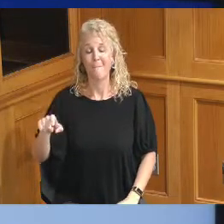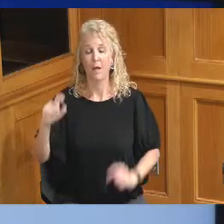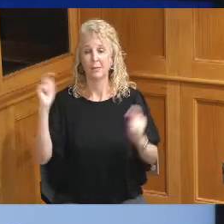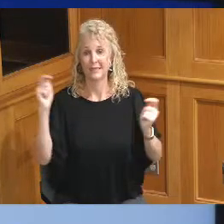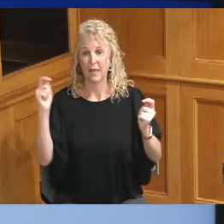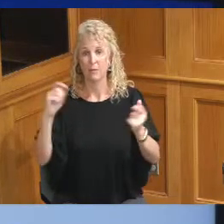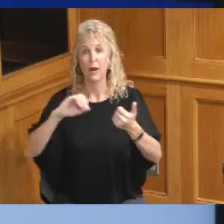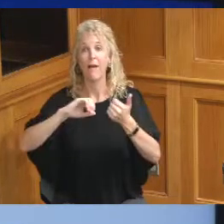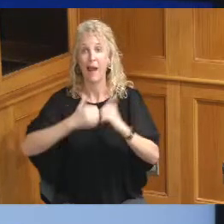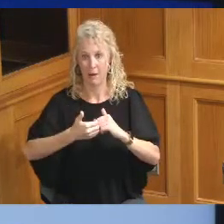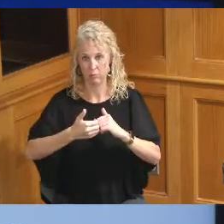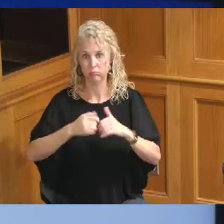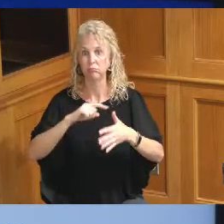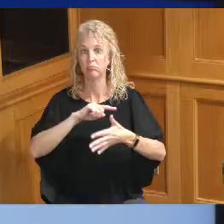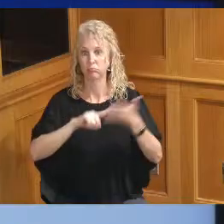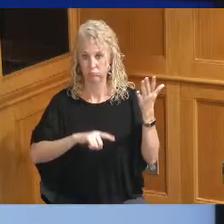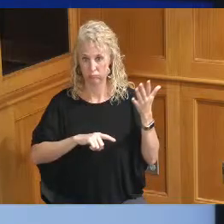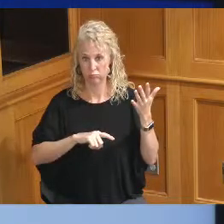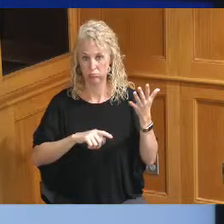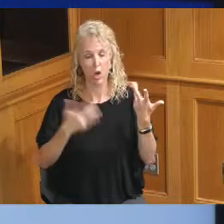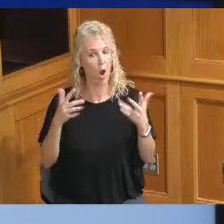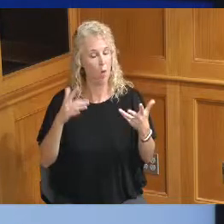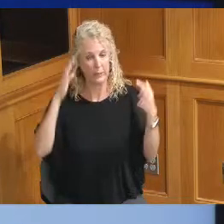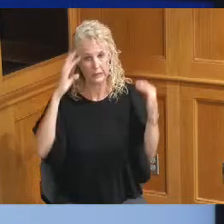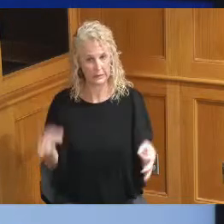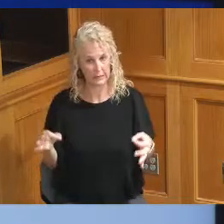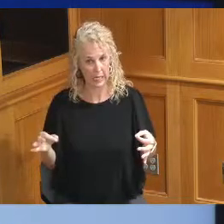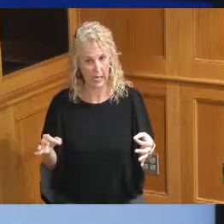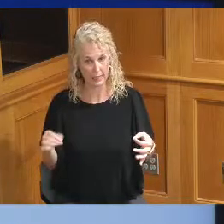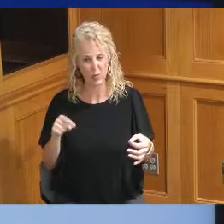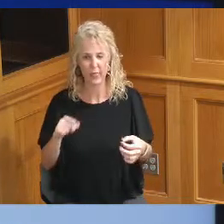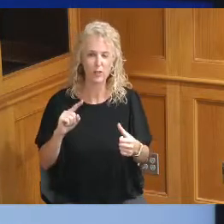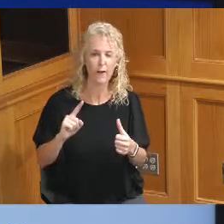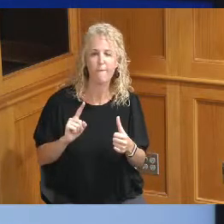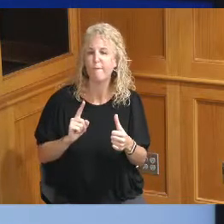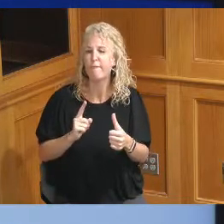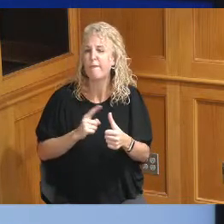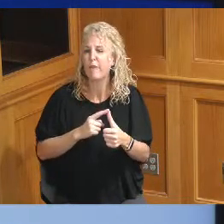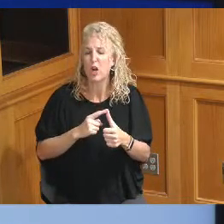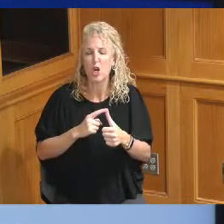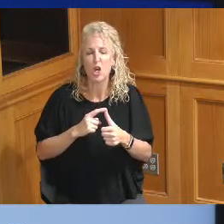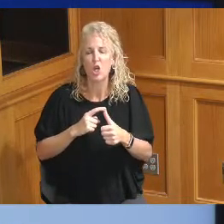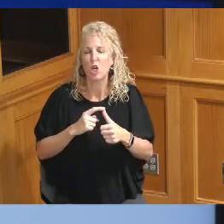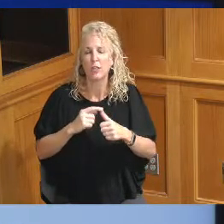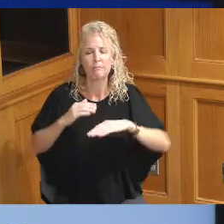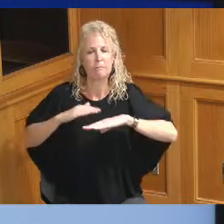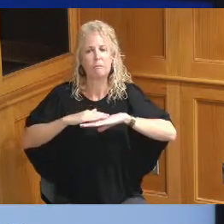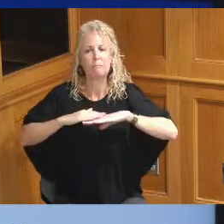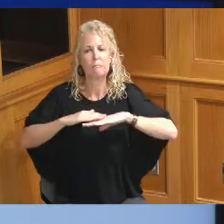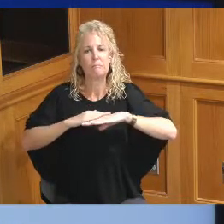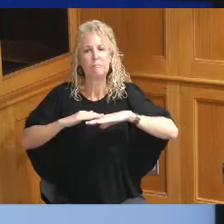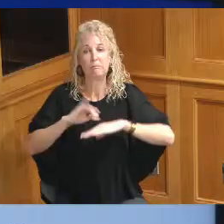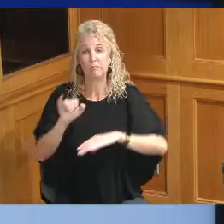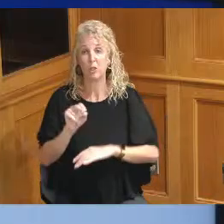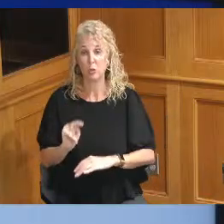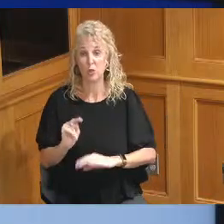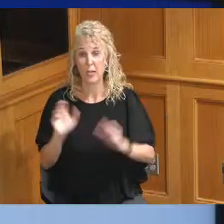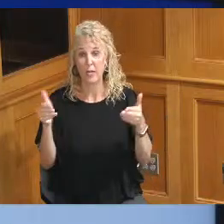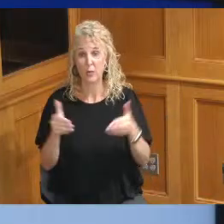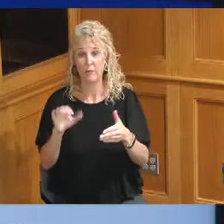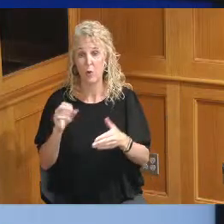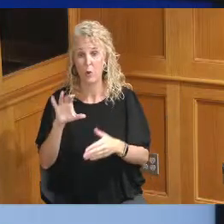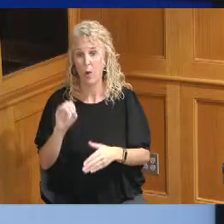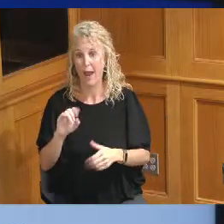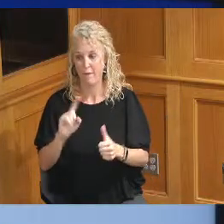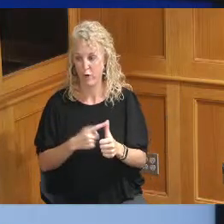2026. And this kind of represents our first blush list of, okay, we know that in January we want to focus on Ohio's first.